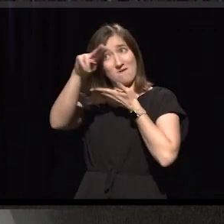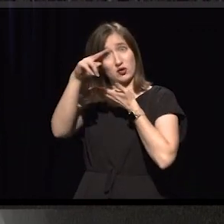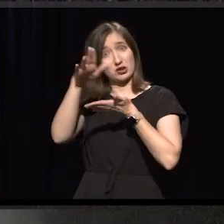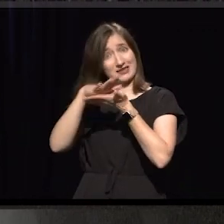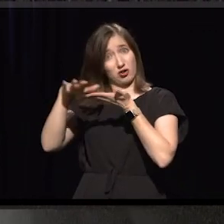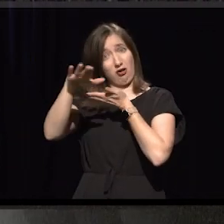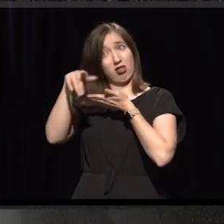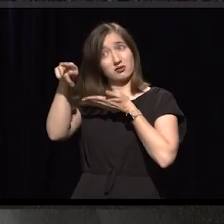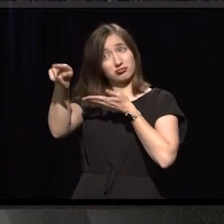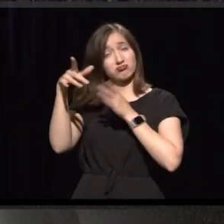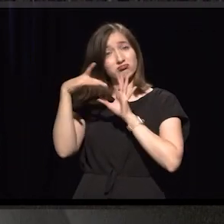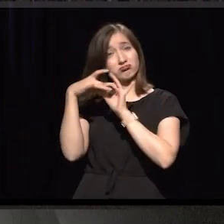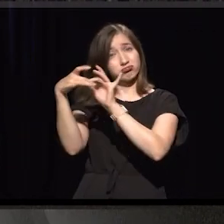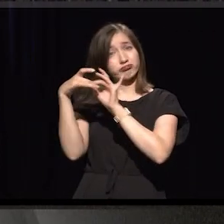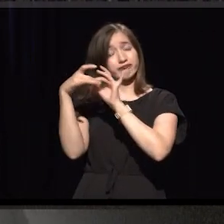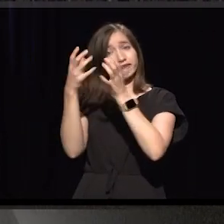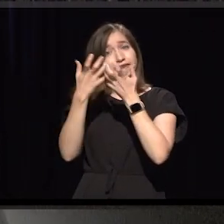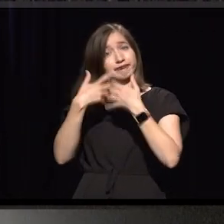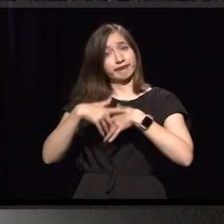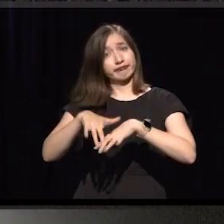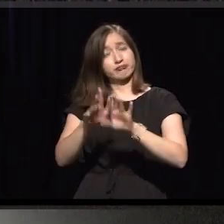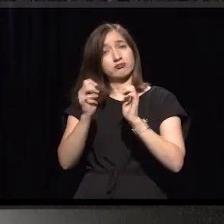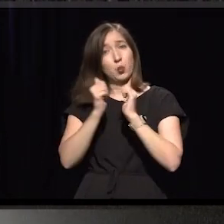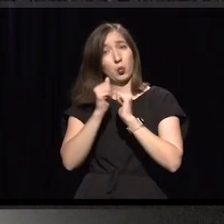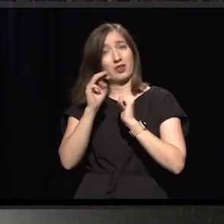for reopening as the K through 12 schools?